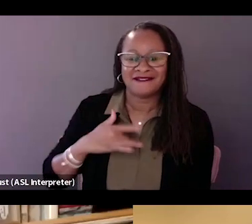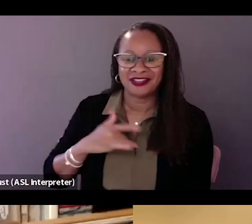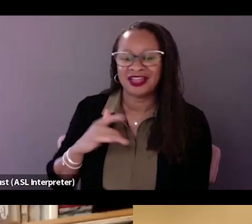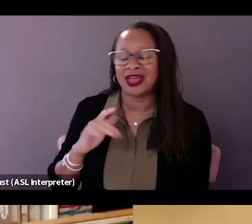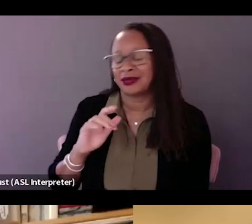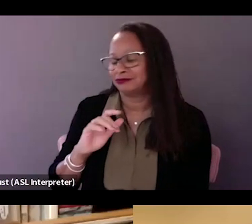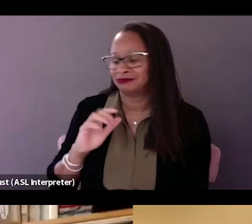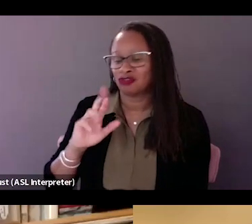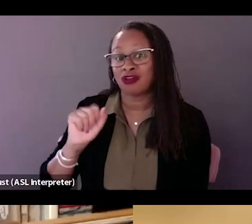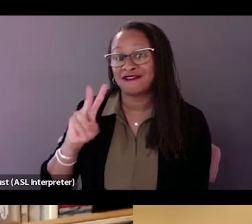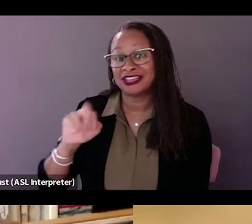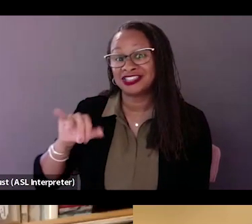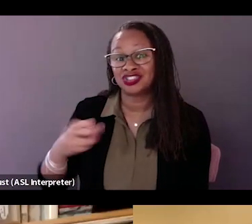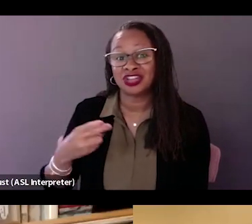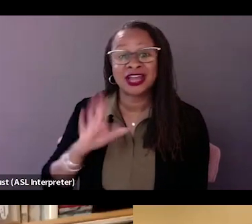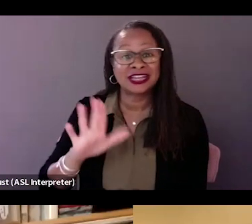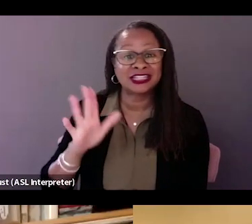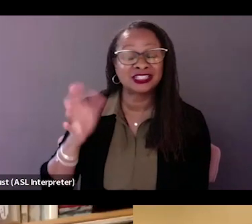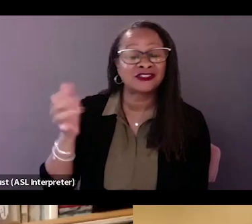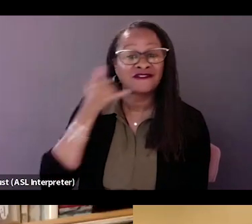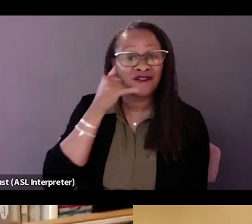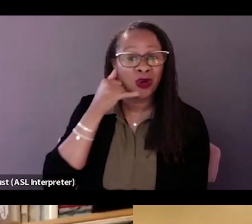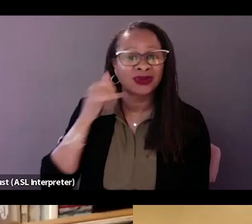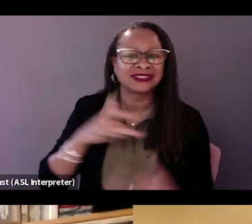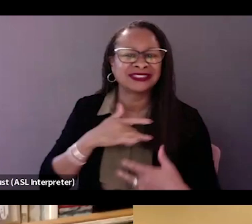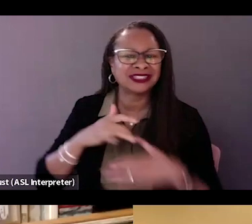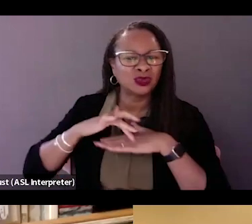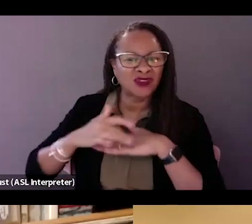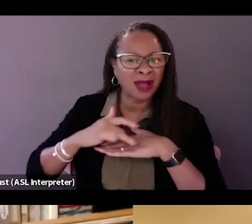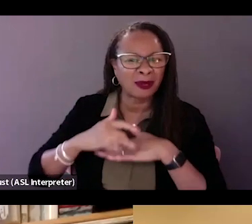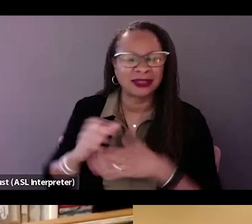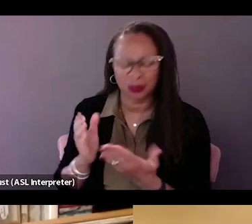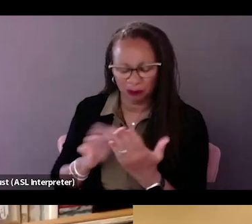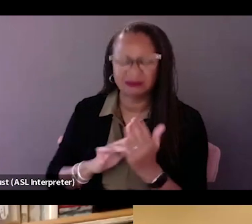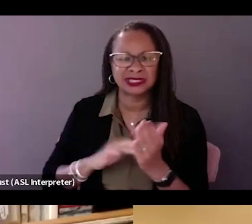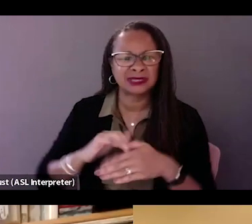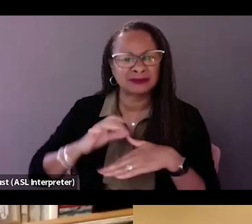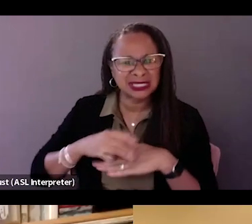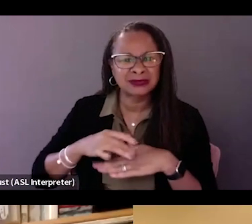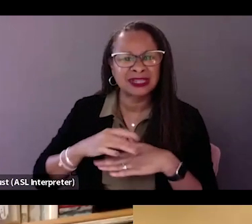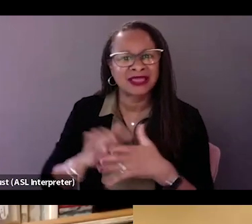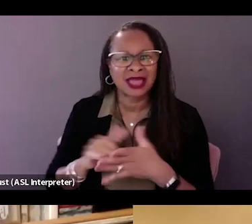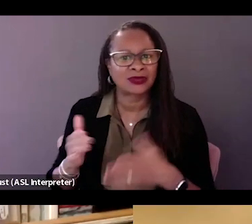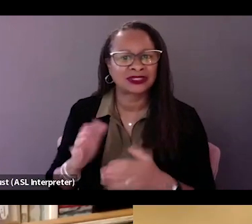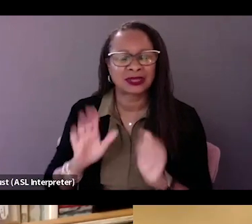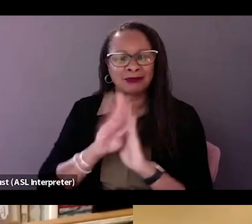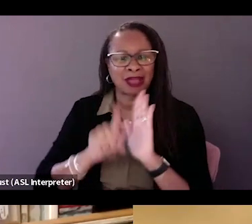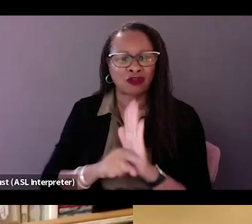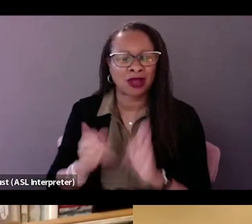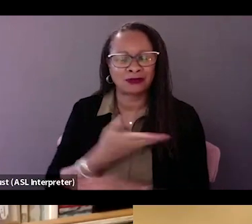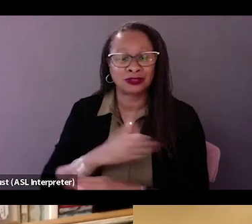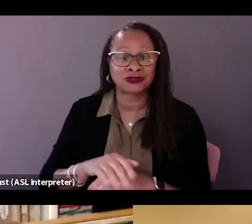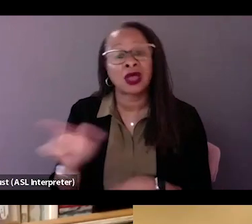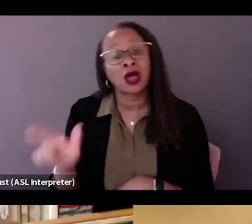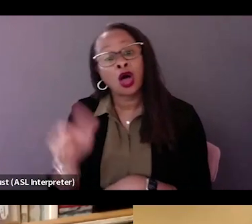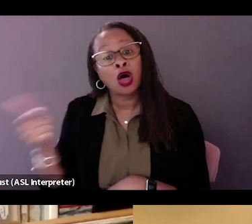I mean, he's just getting called constantly, and just all the fact that alternative voices are being suppressed in